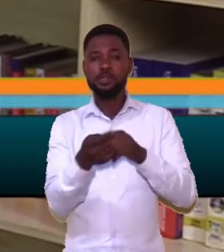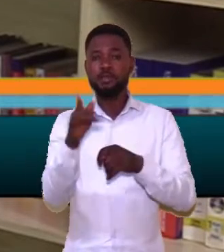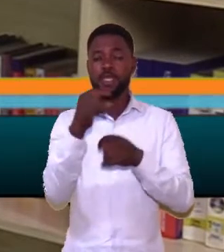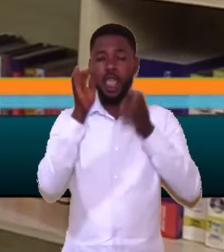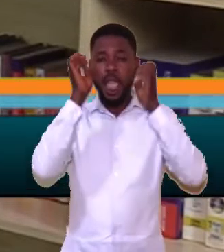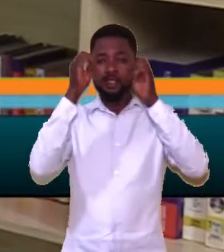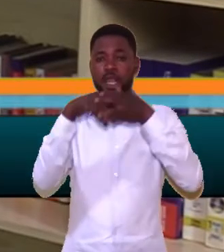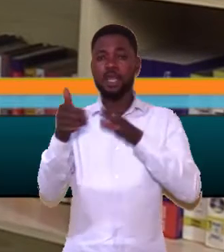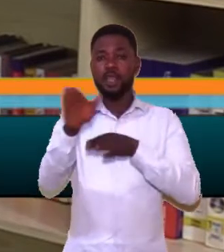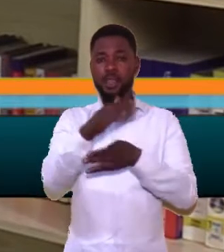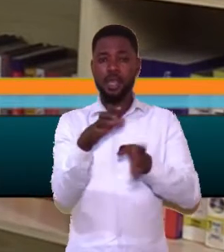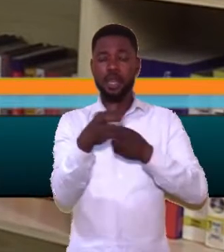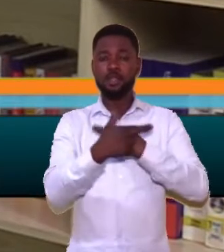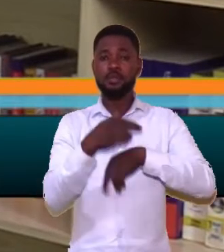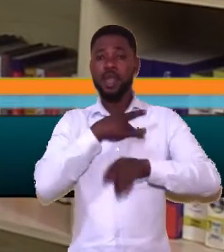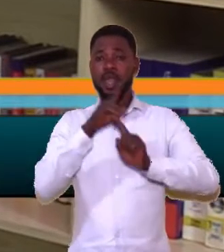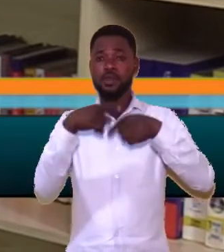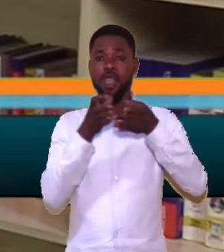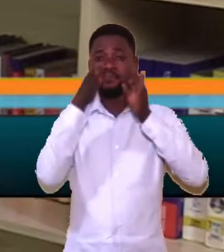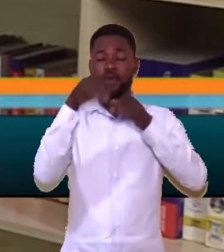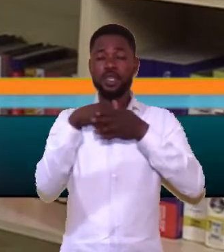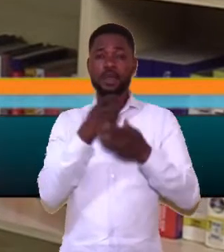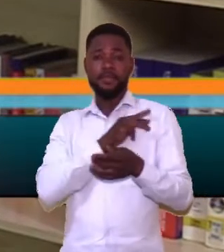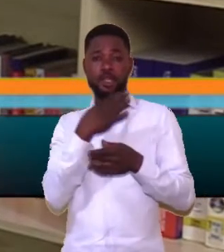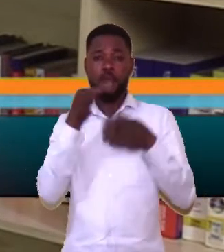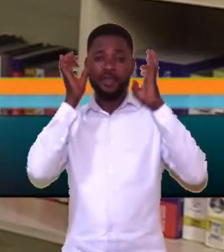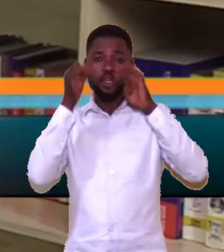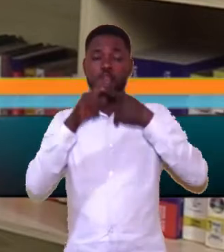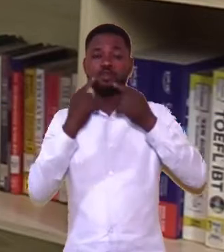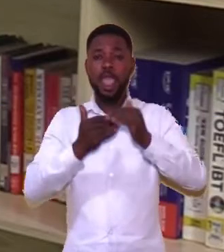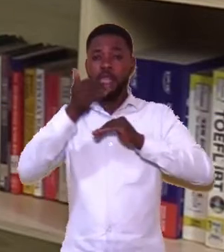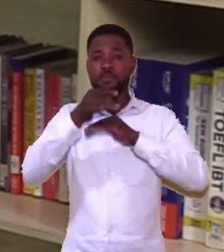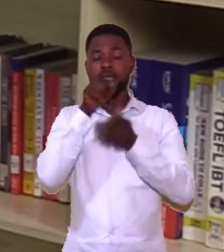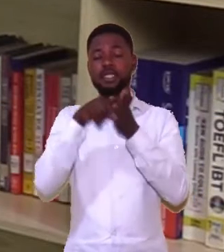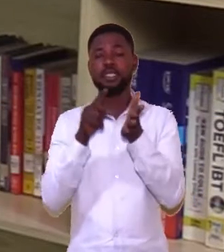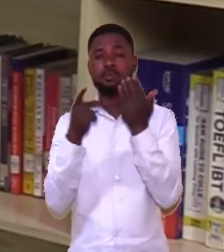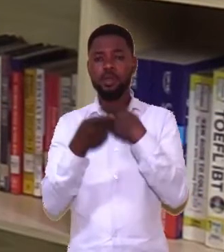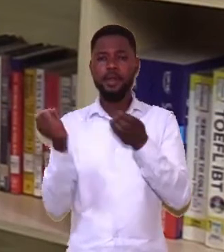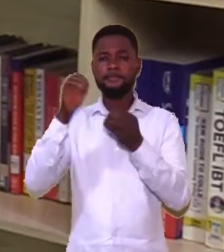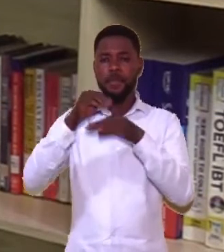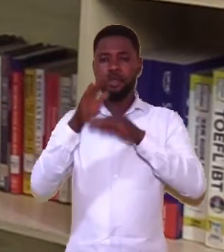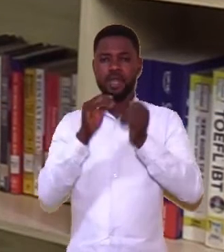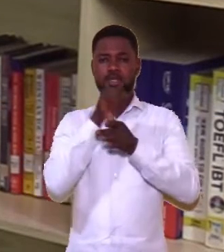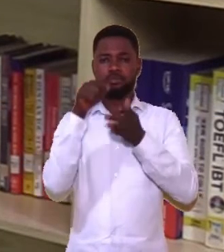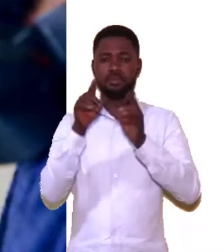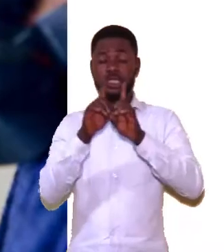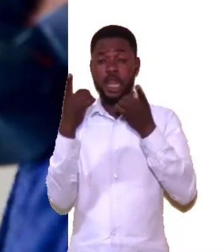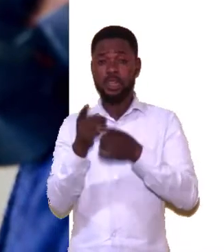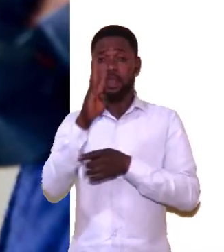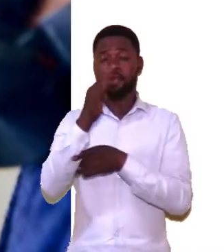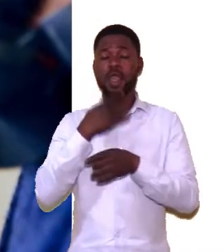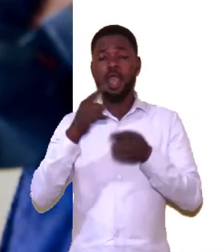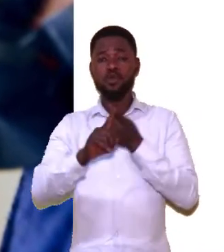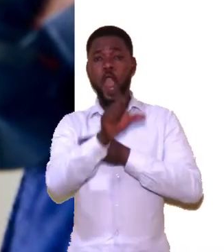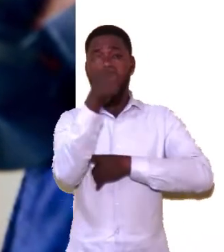their classrooms. Going forward, we'll be working with the Ministry of Education to expand this program beyond just District 4 to all